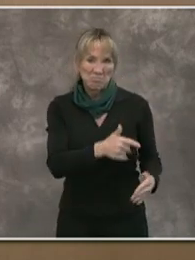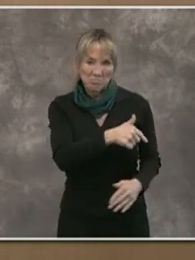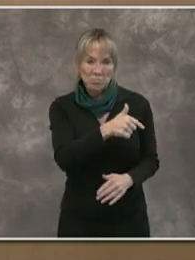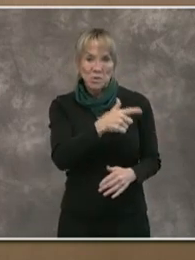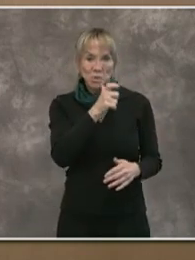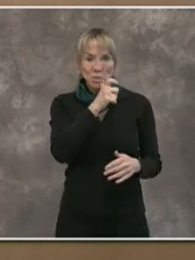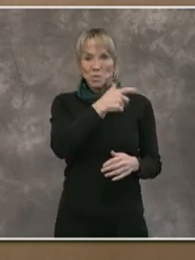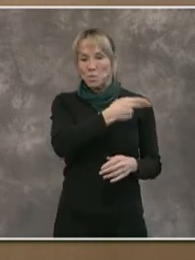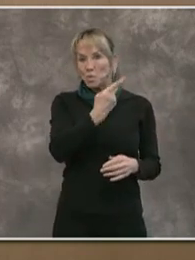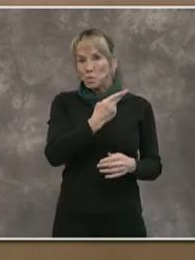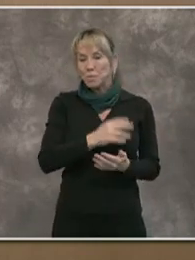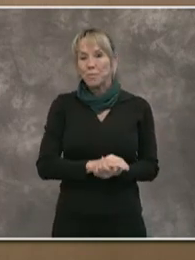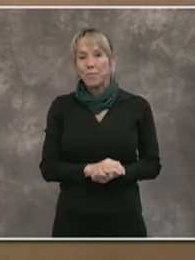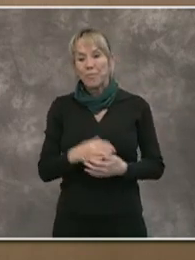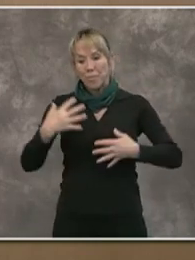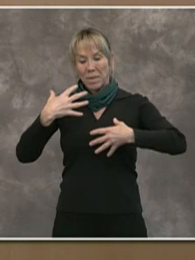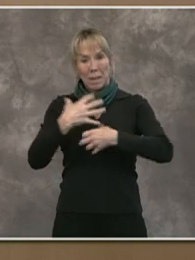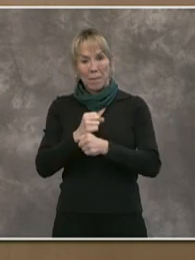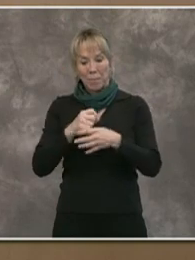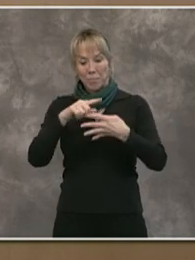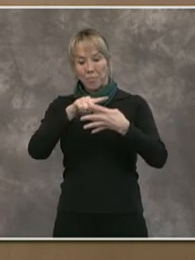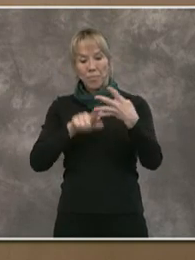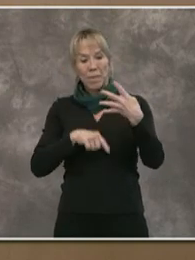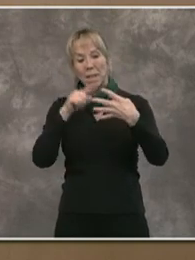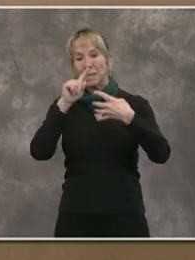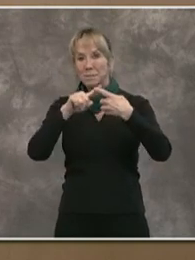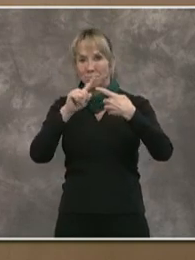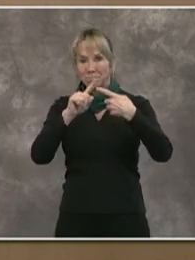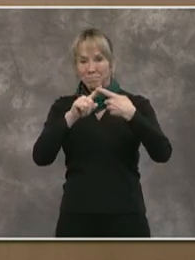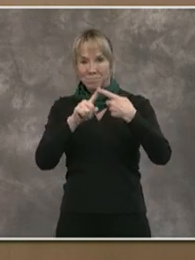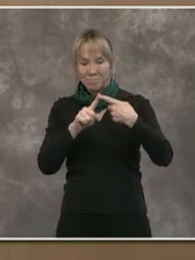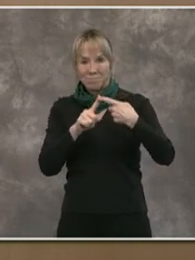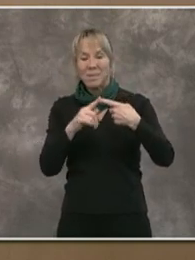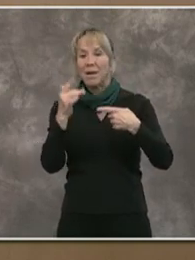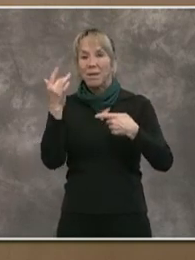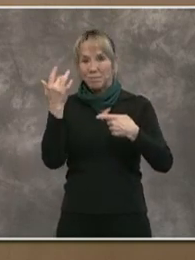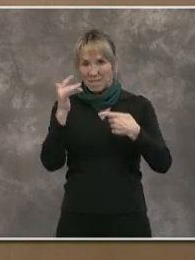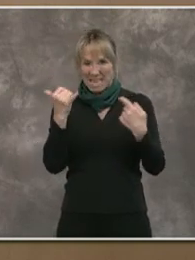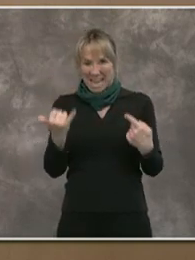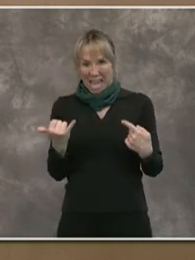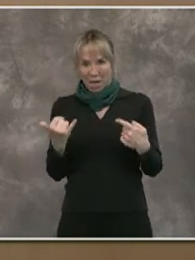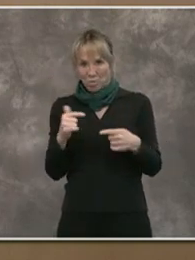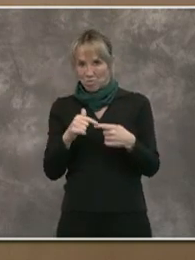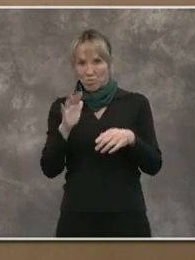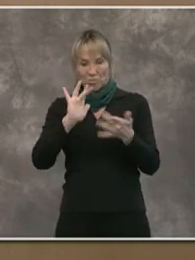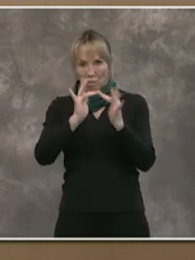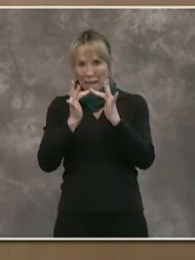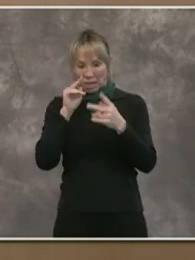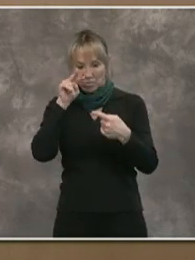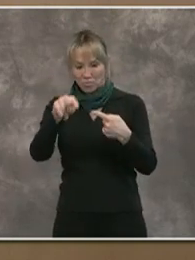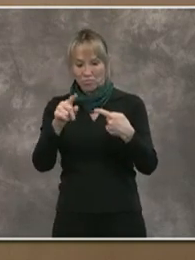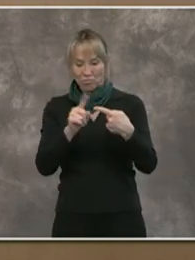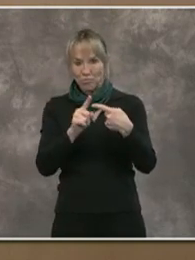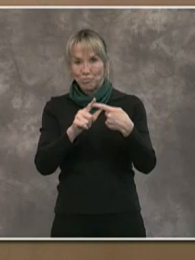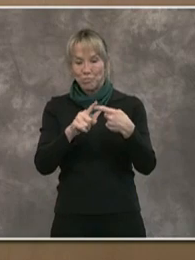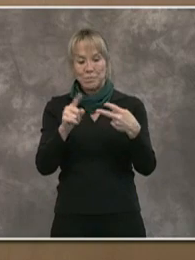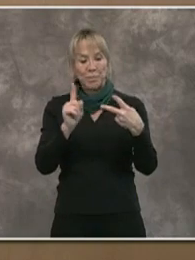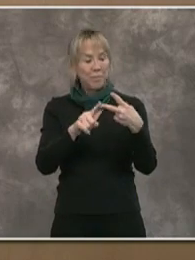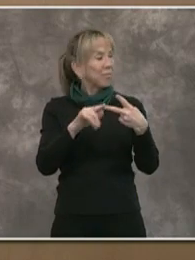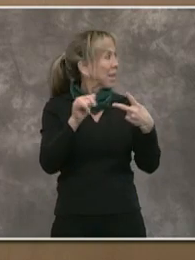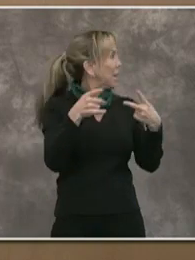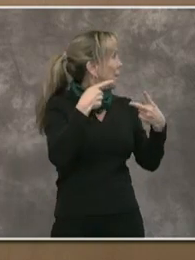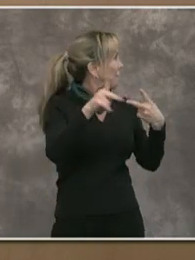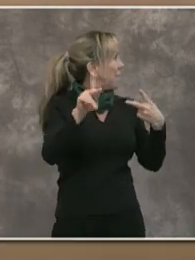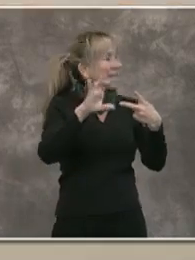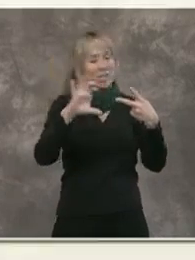So to recap, economic injury disaster loan available right now online. Paycheck